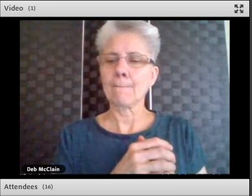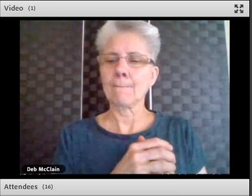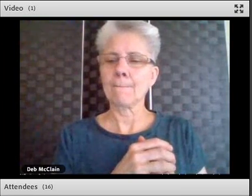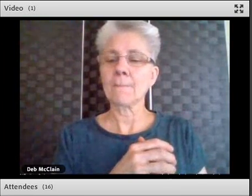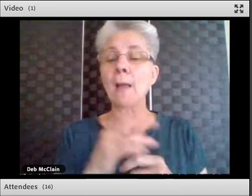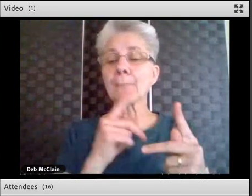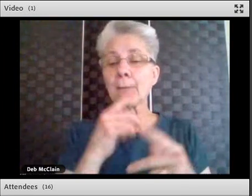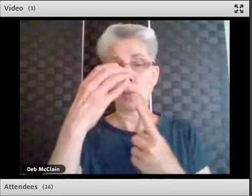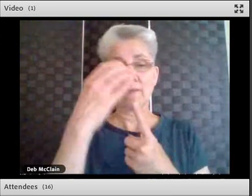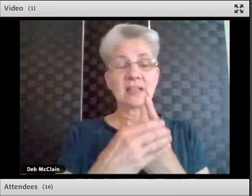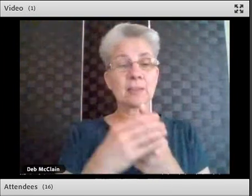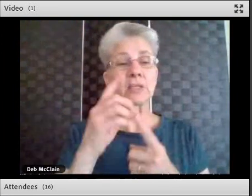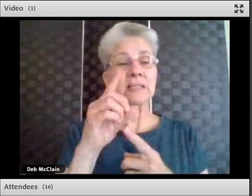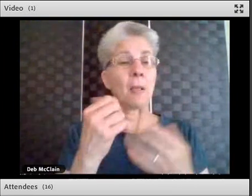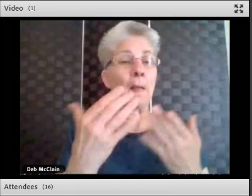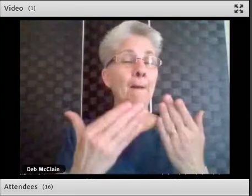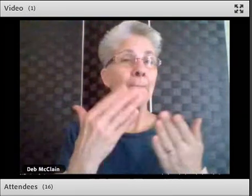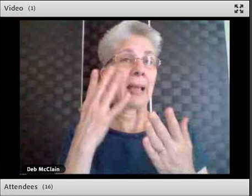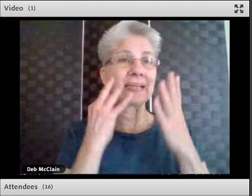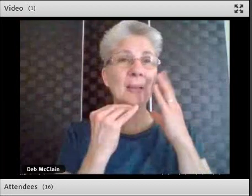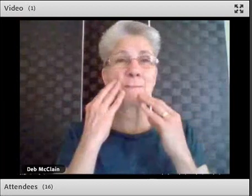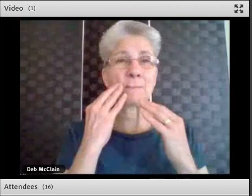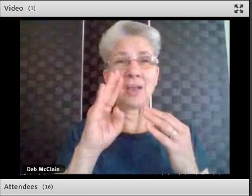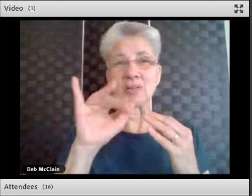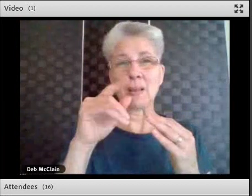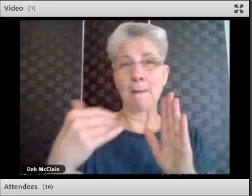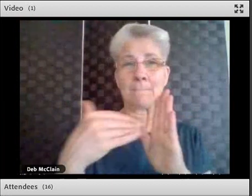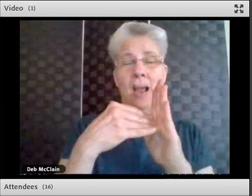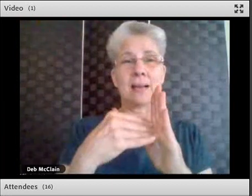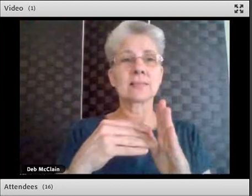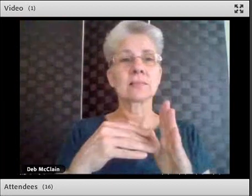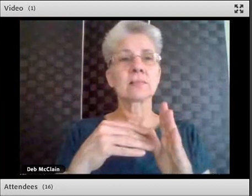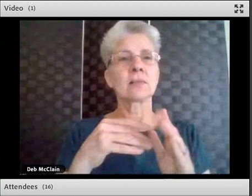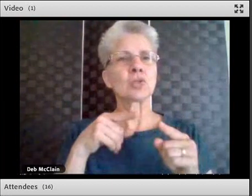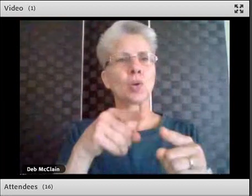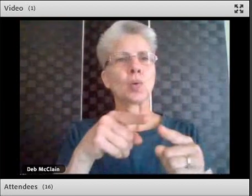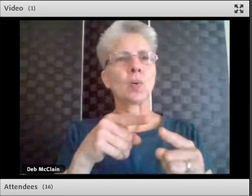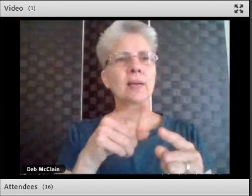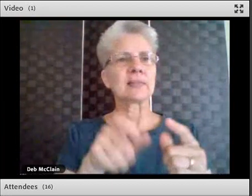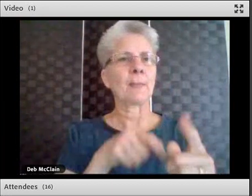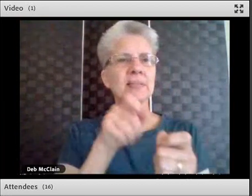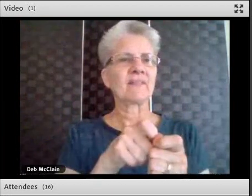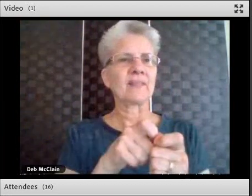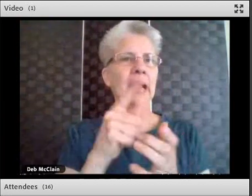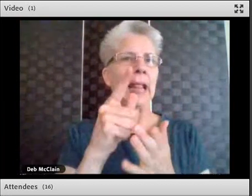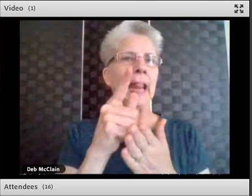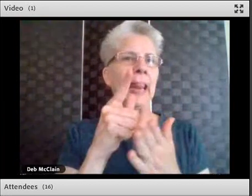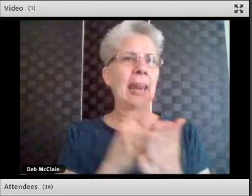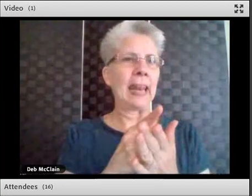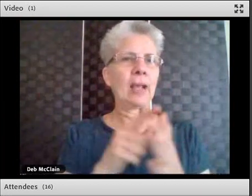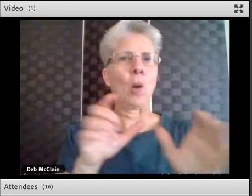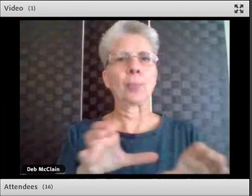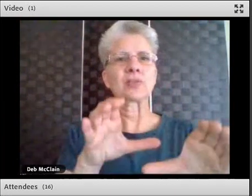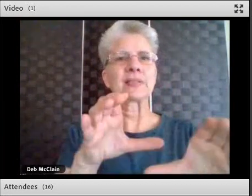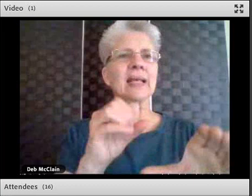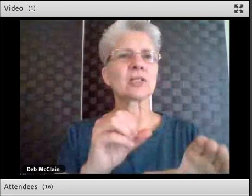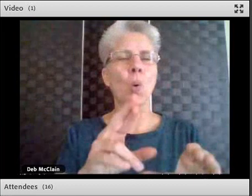People with invisible disabilities may experience bias during certain legal proceedings and with law enforcement interaction. We